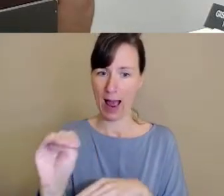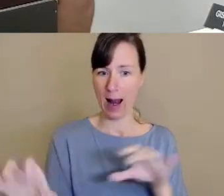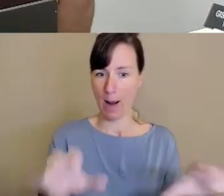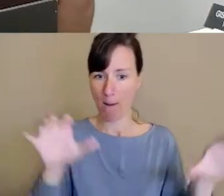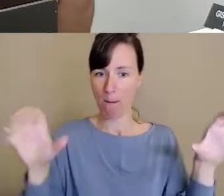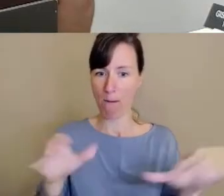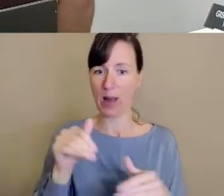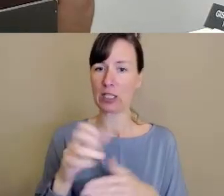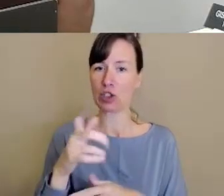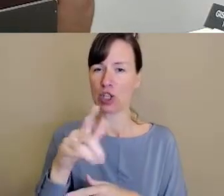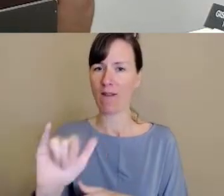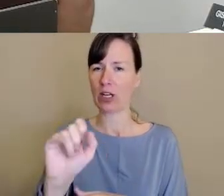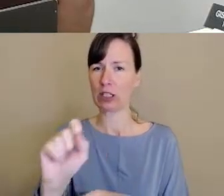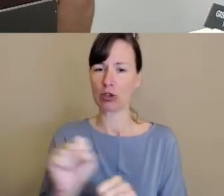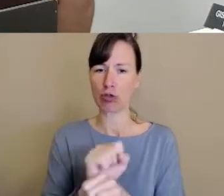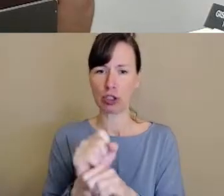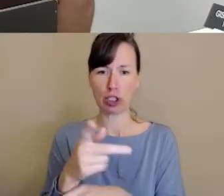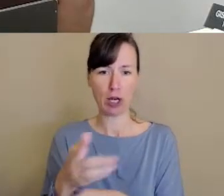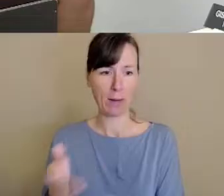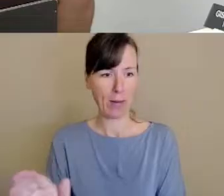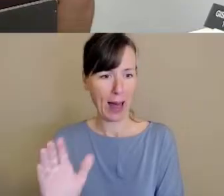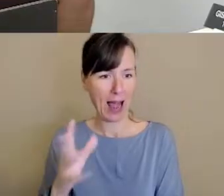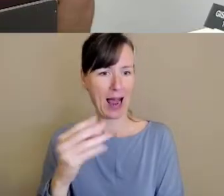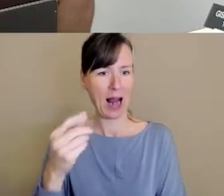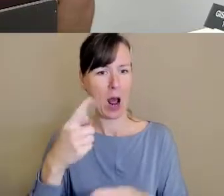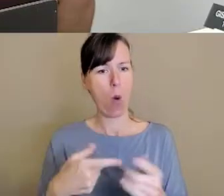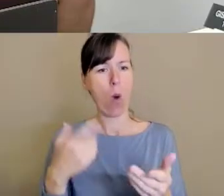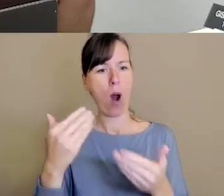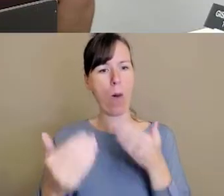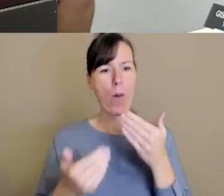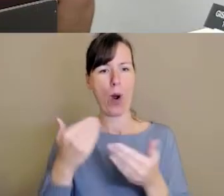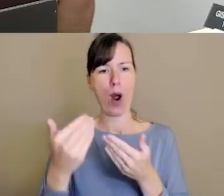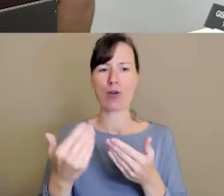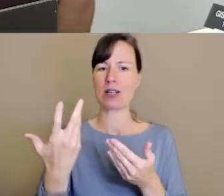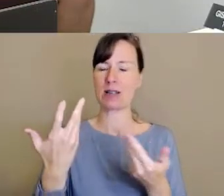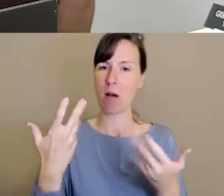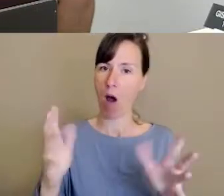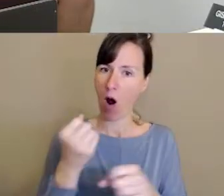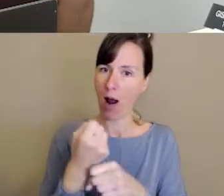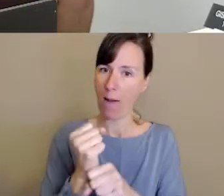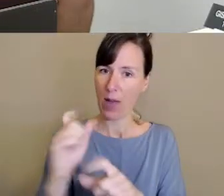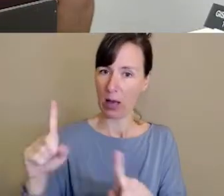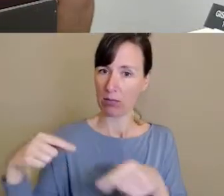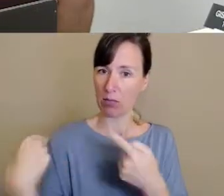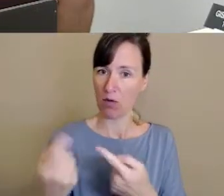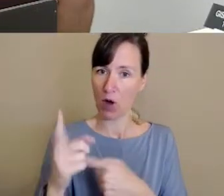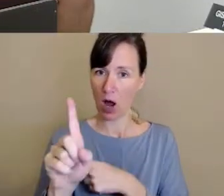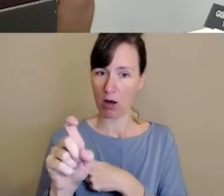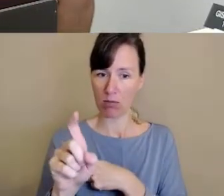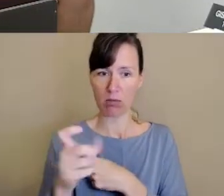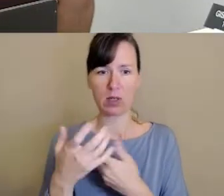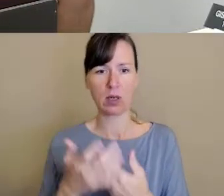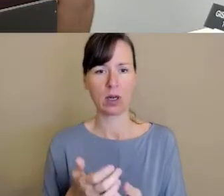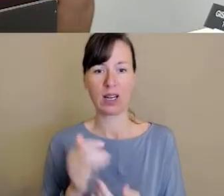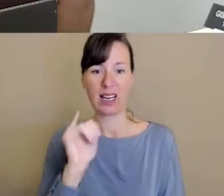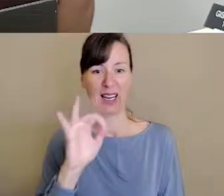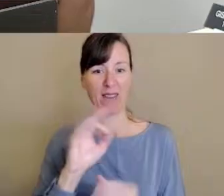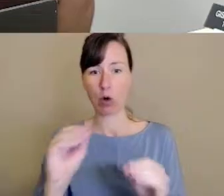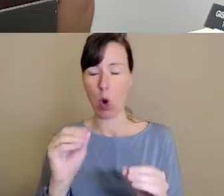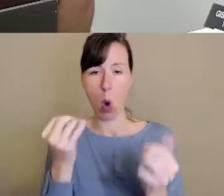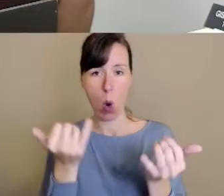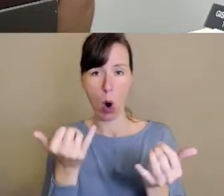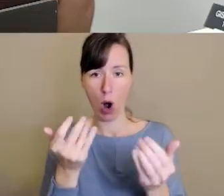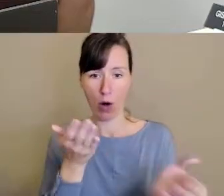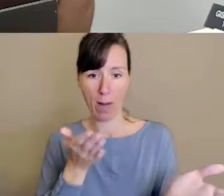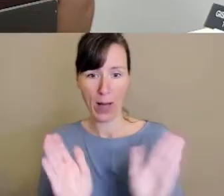public debate is needed, we should have it, and our elected representatives should lead it. We are already looking at